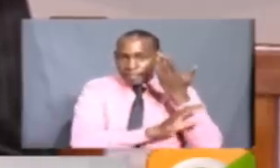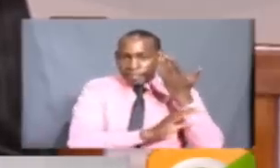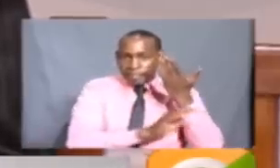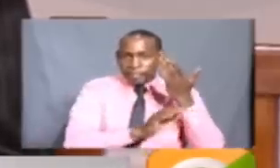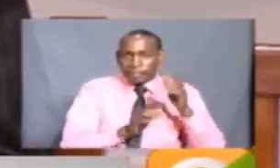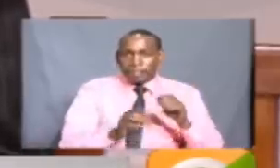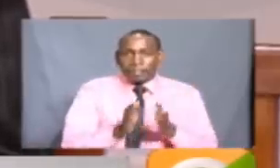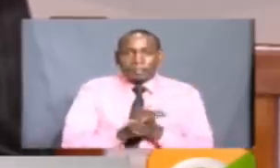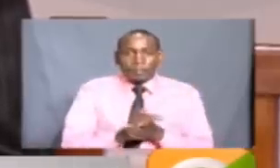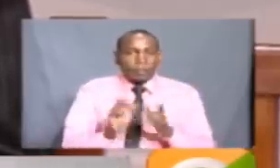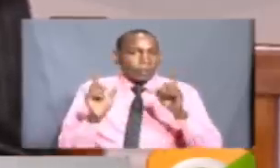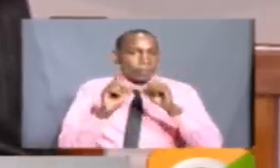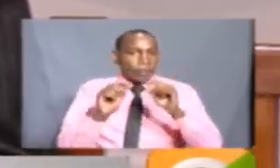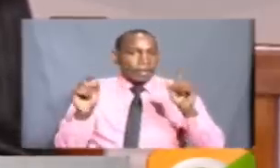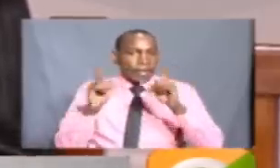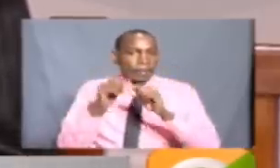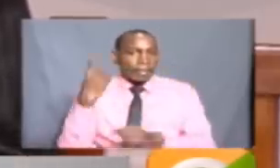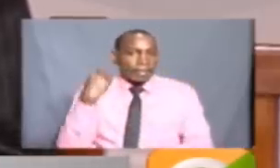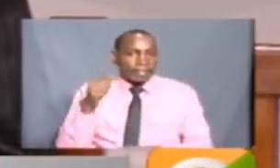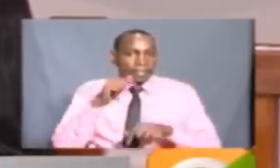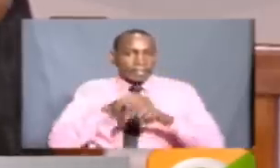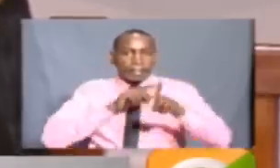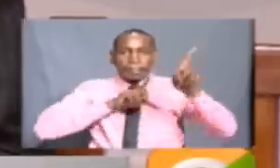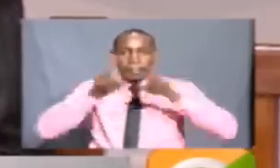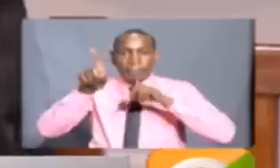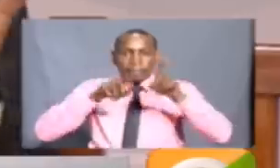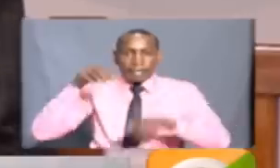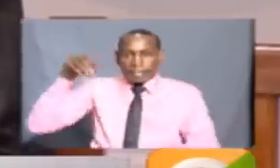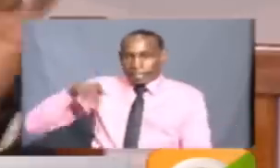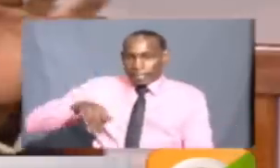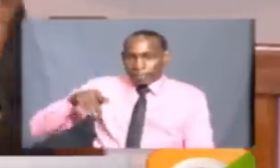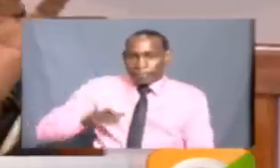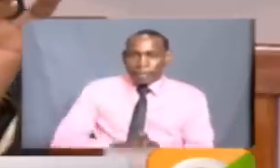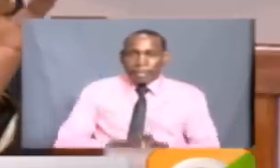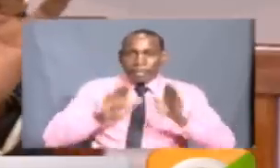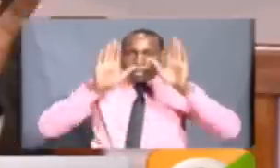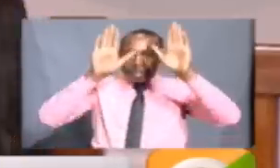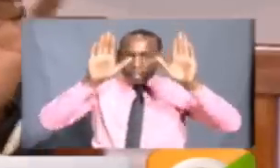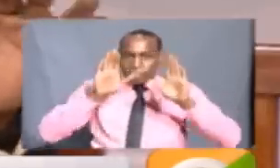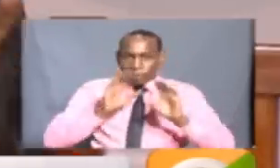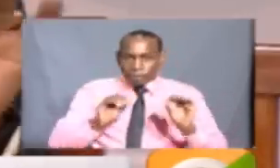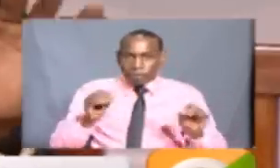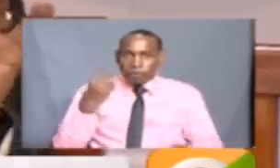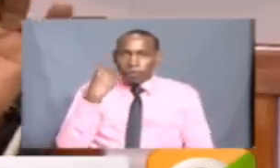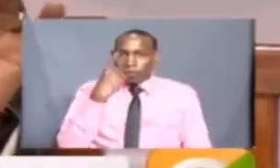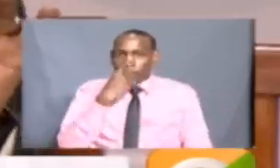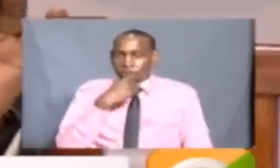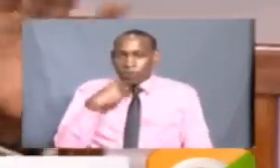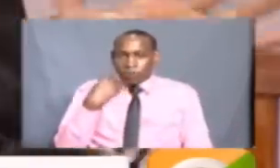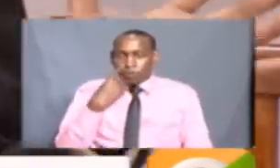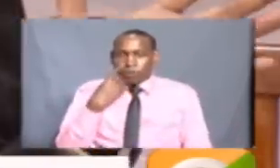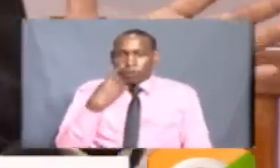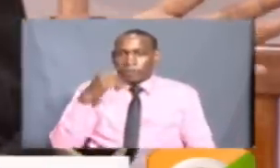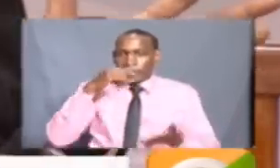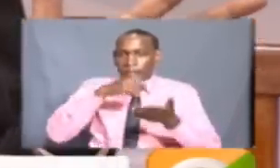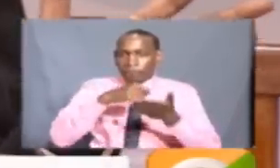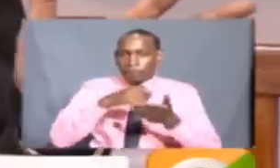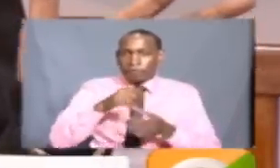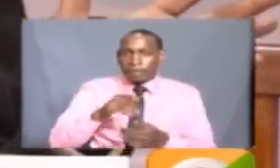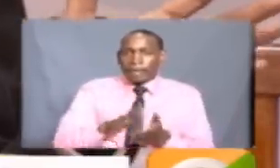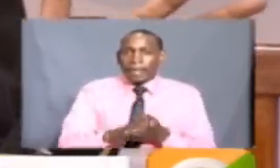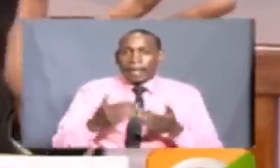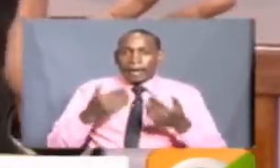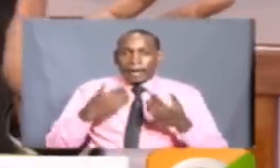as he said recently when he was in Namibia, it should not matter who is in the way, and he will have